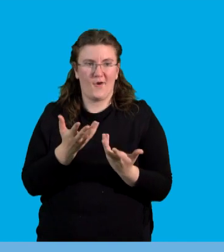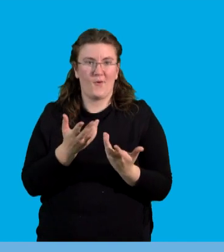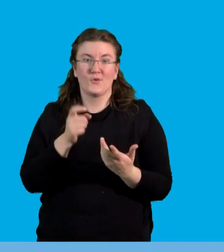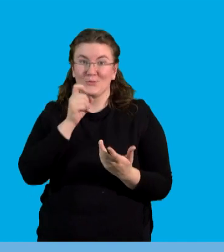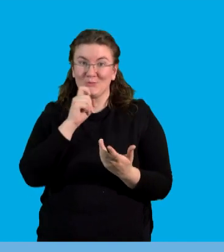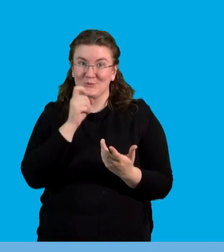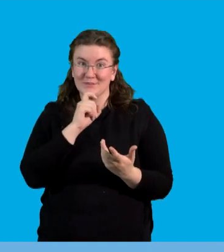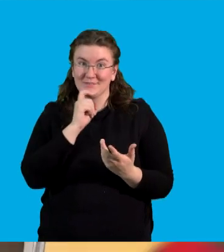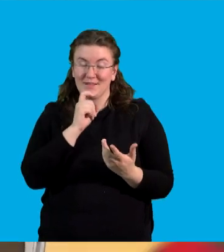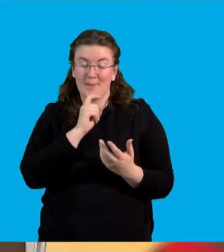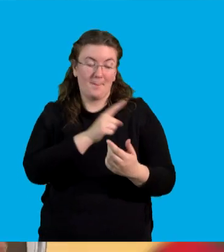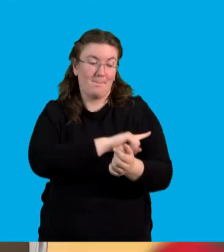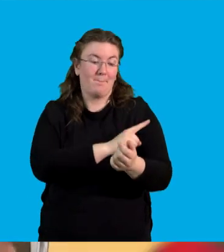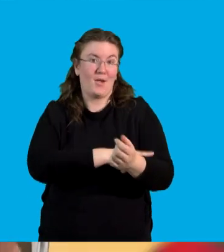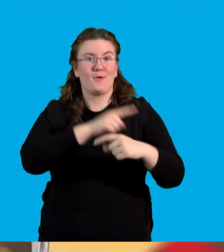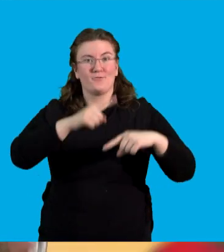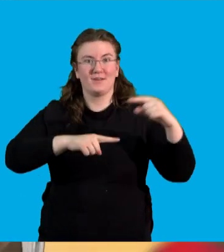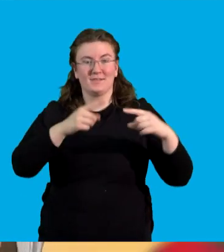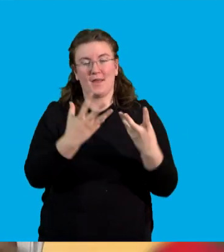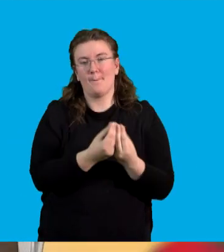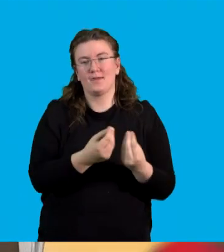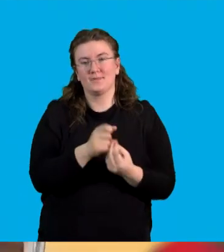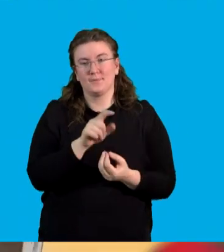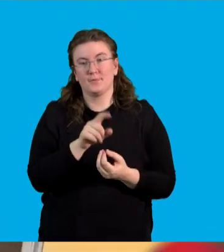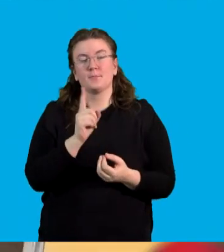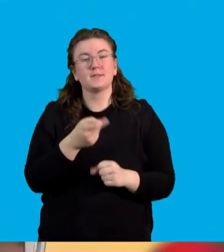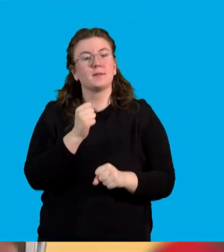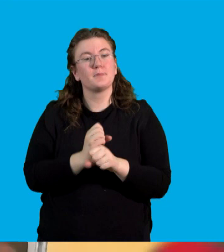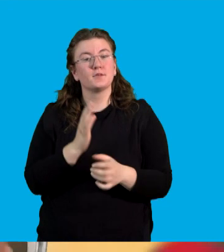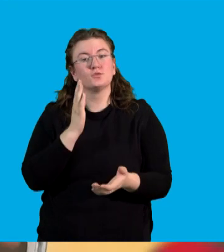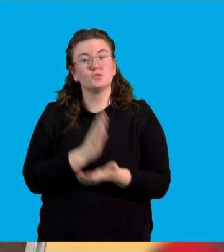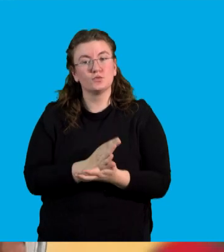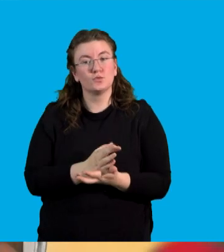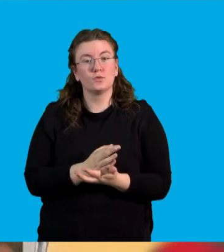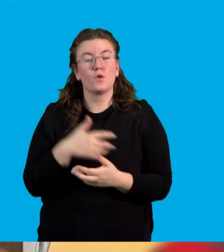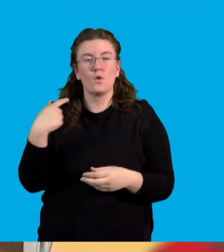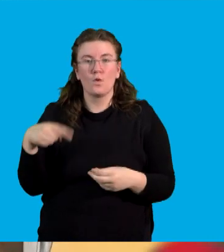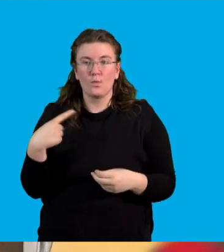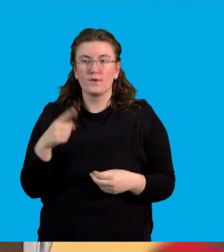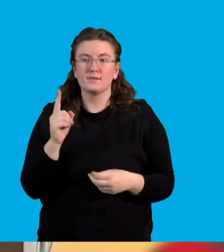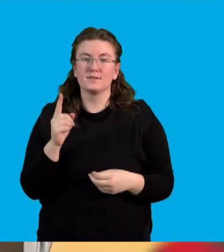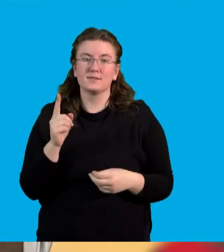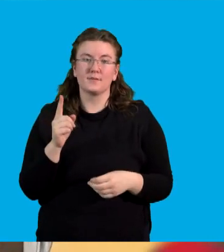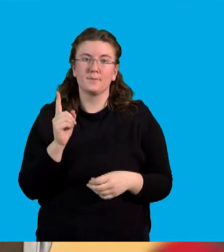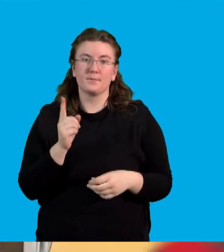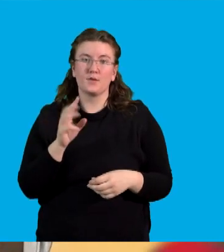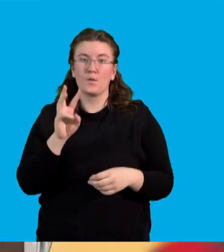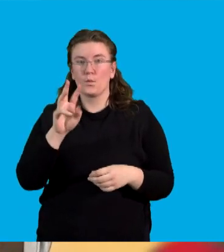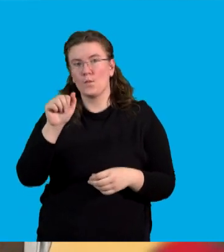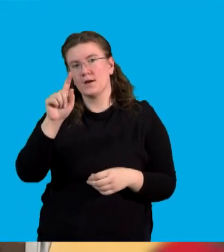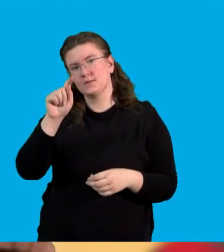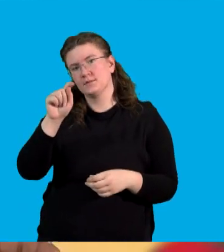of electrical power using the power rating of the appliance. You need to make sure that you remember that you always need to